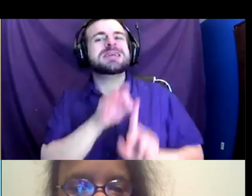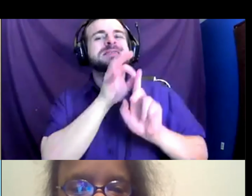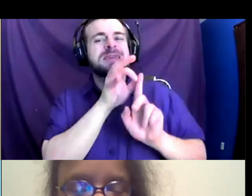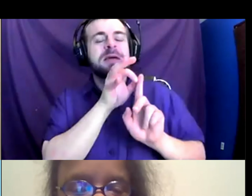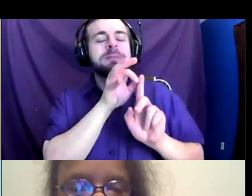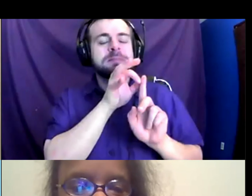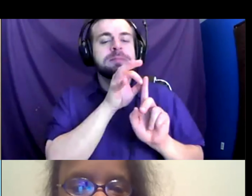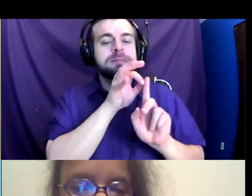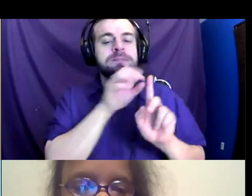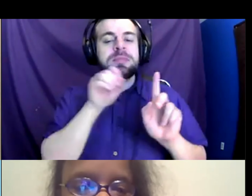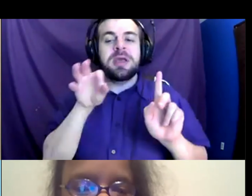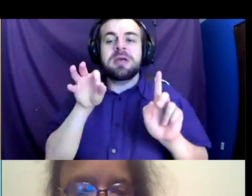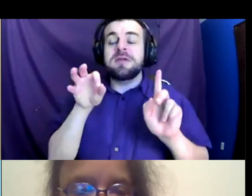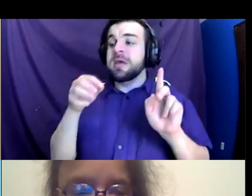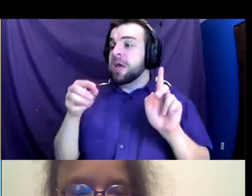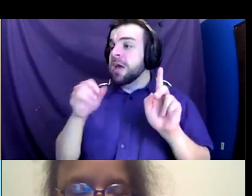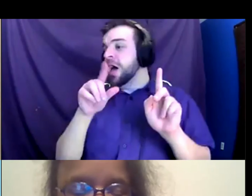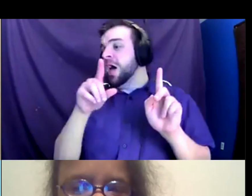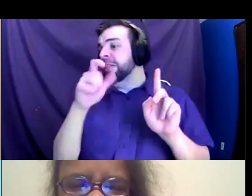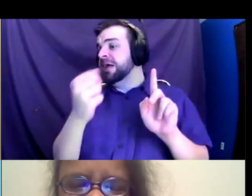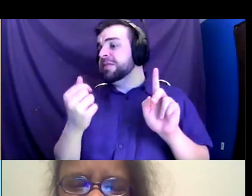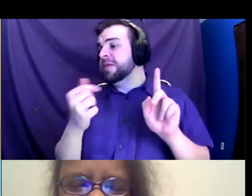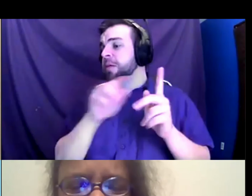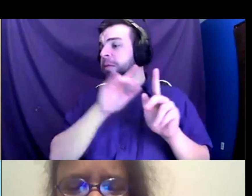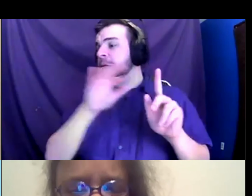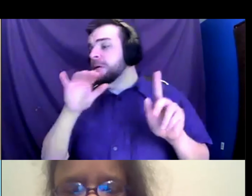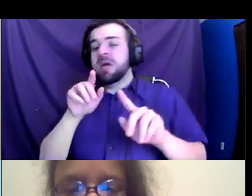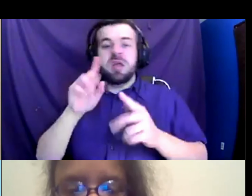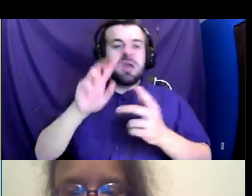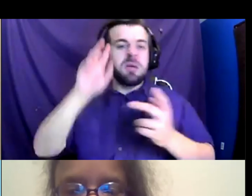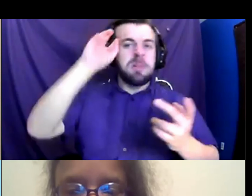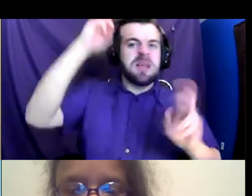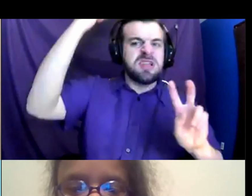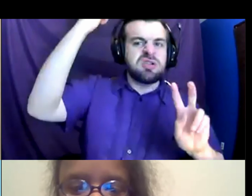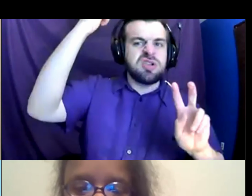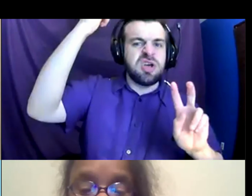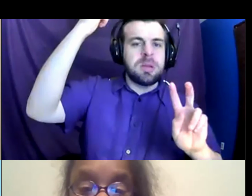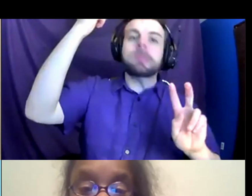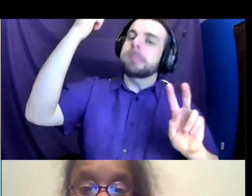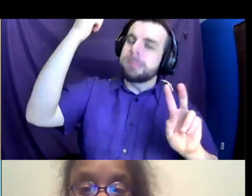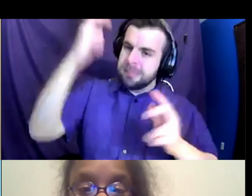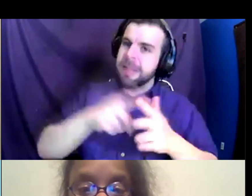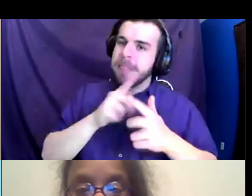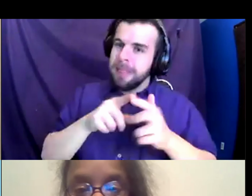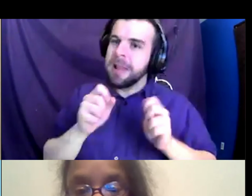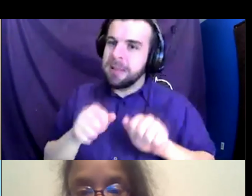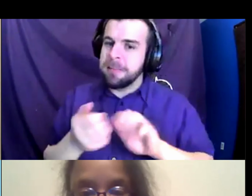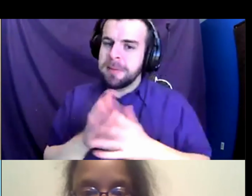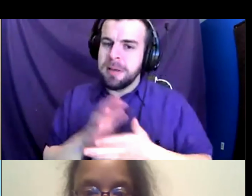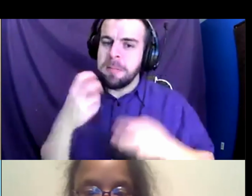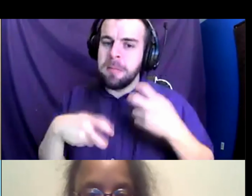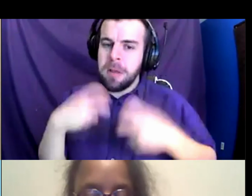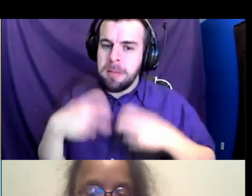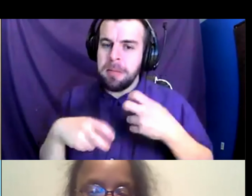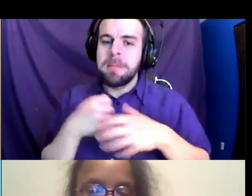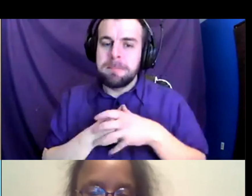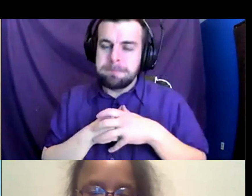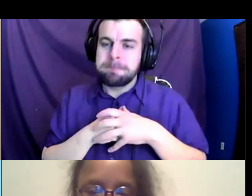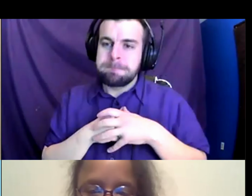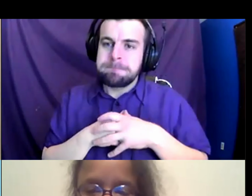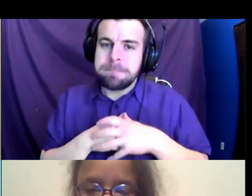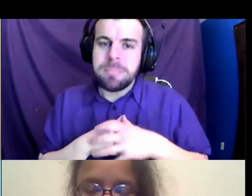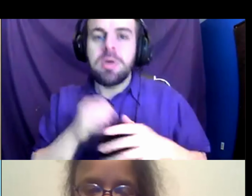it to say it, and when you don't want it to talk, they don't mind their business. Otherwise than that, it's straight. It's